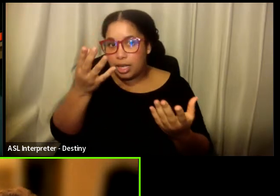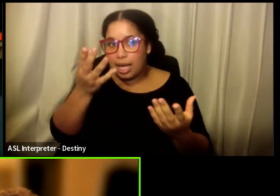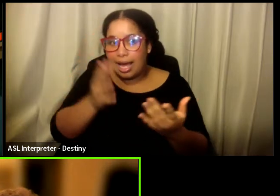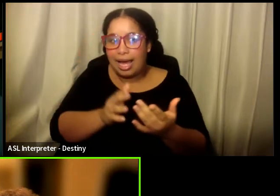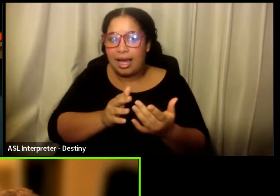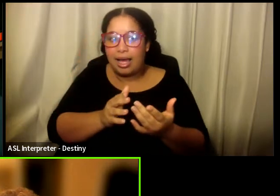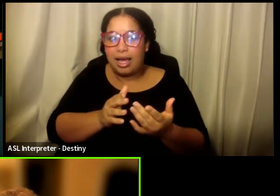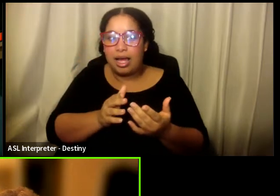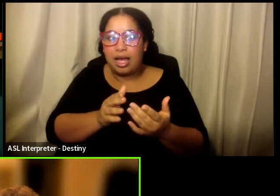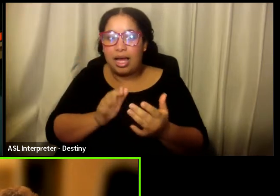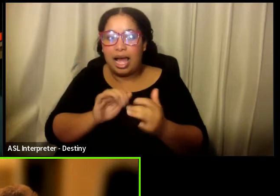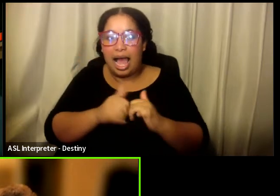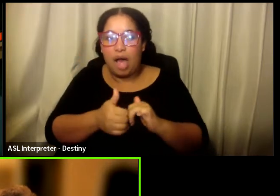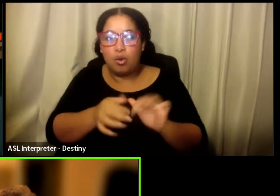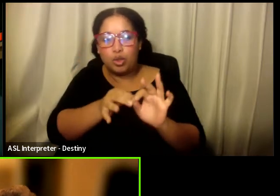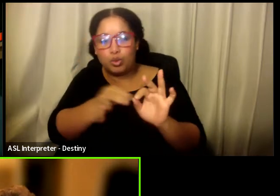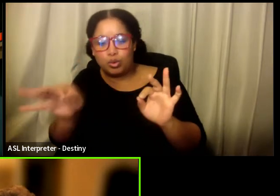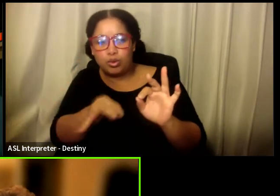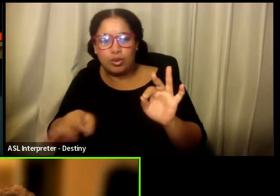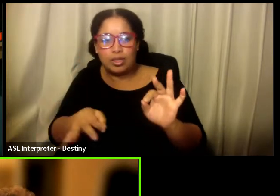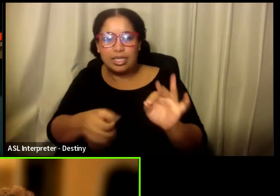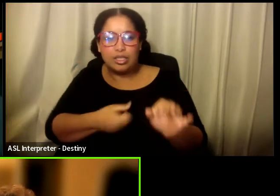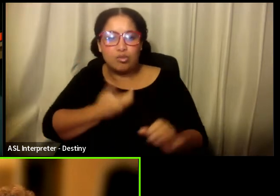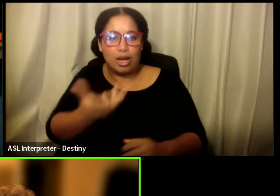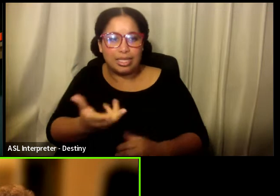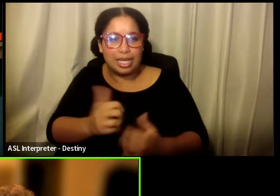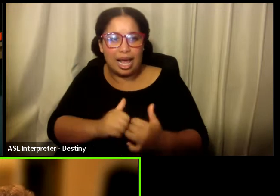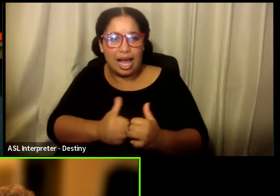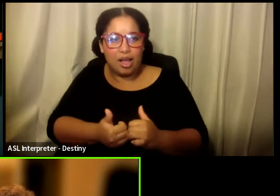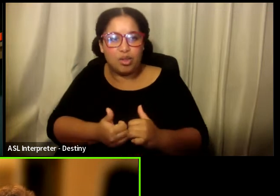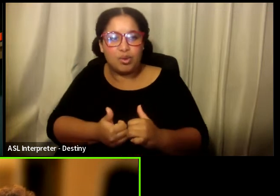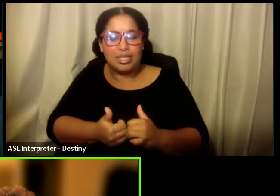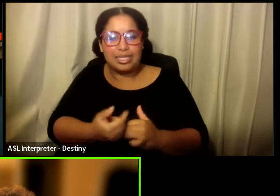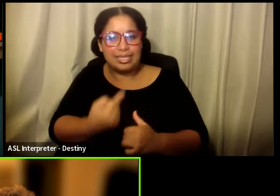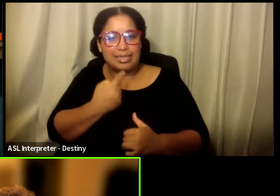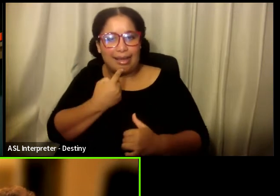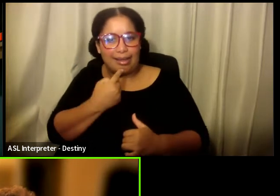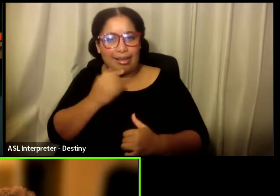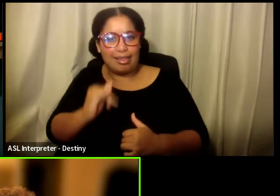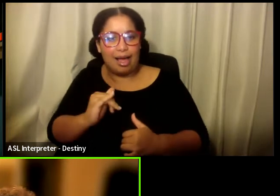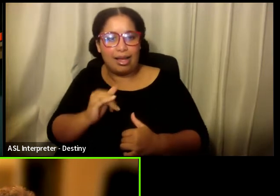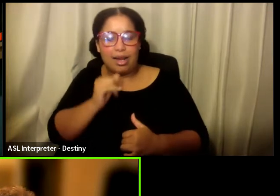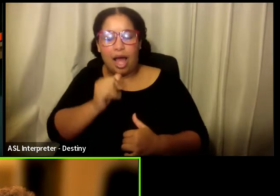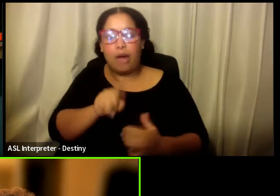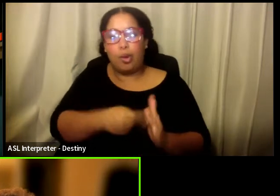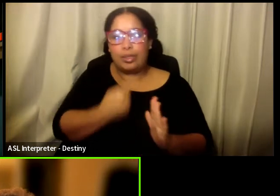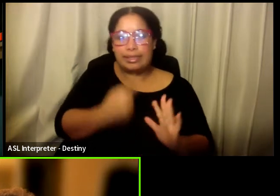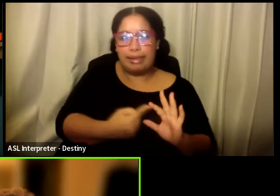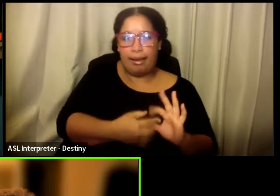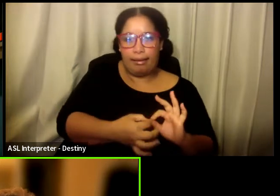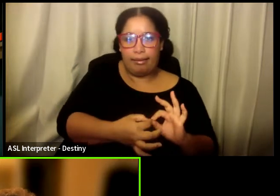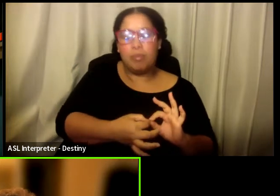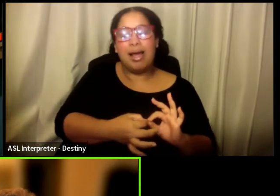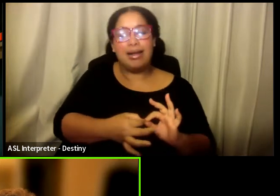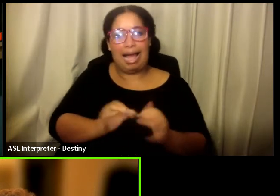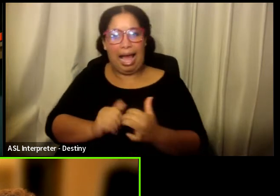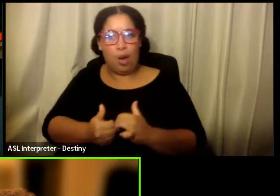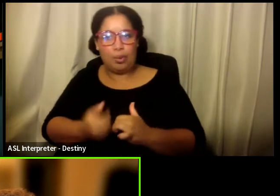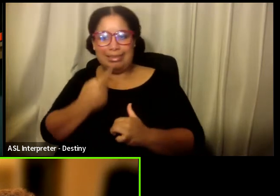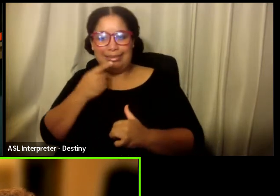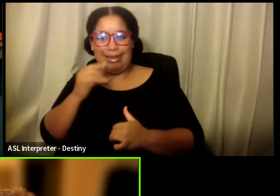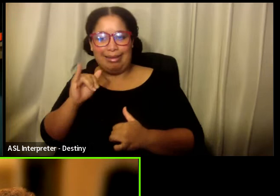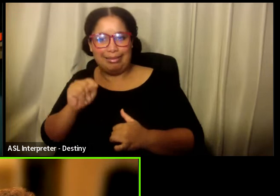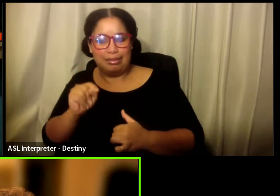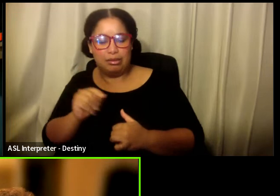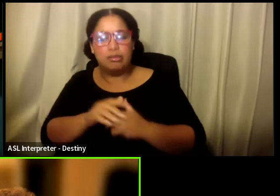about formation. You know, how are we forming our sentences, not just what are we saying? And